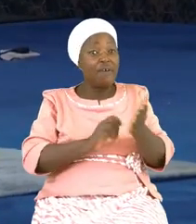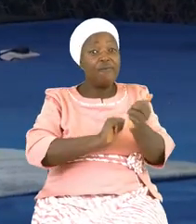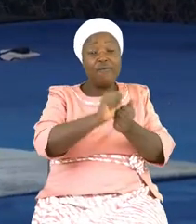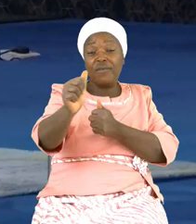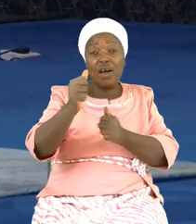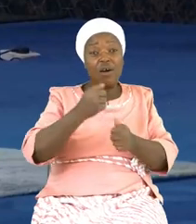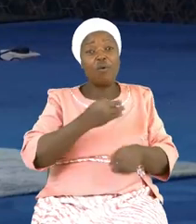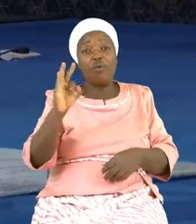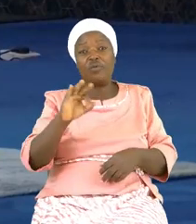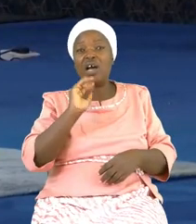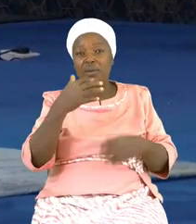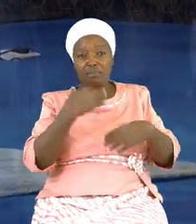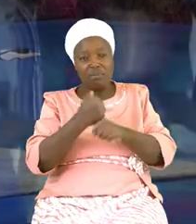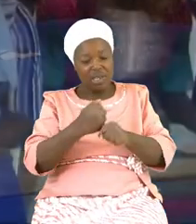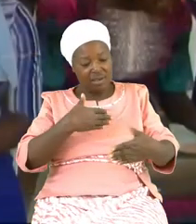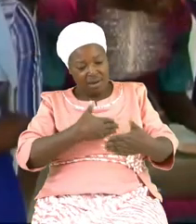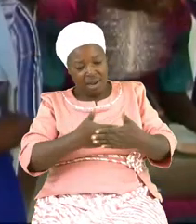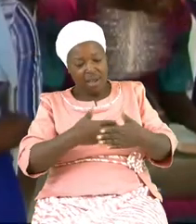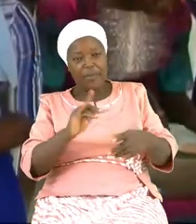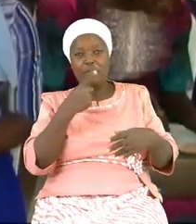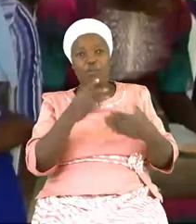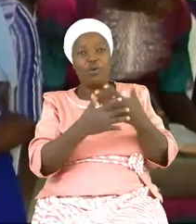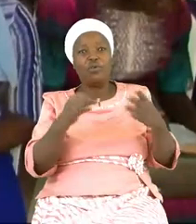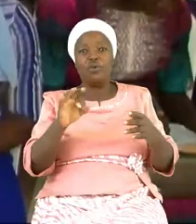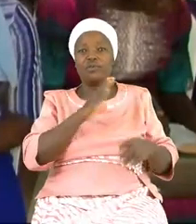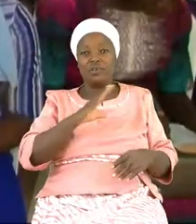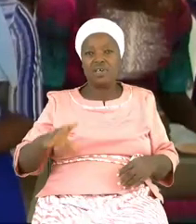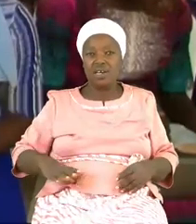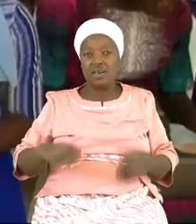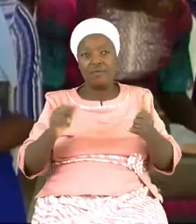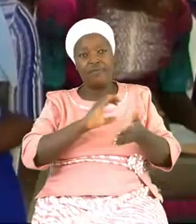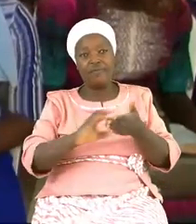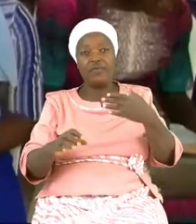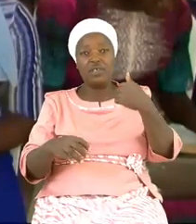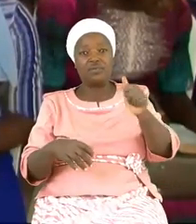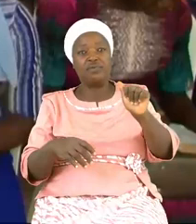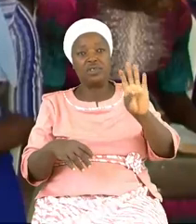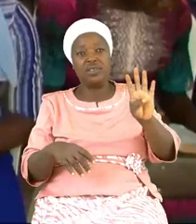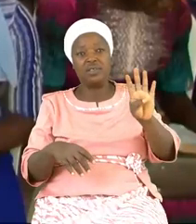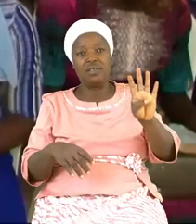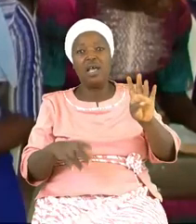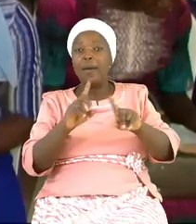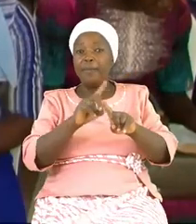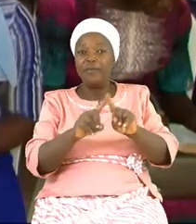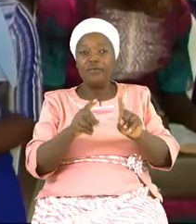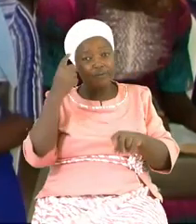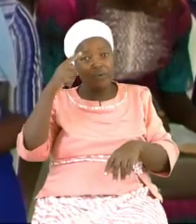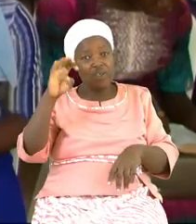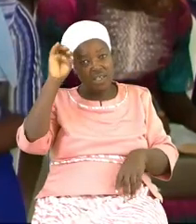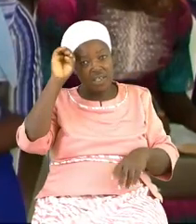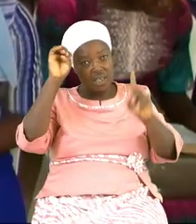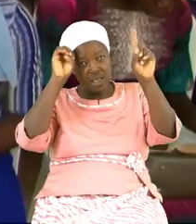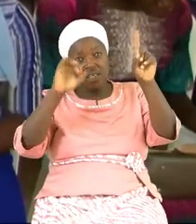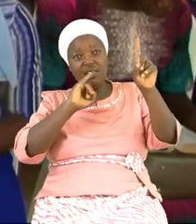nigh by the blood of Christ. Verse 14, for he is our